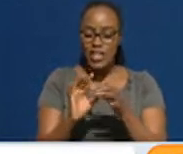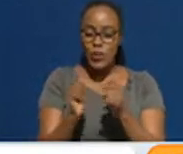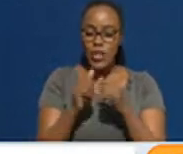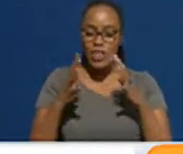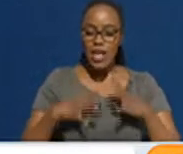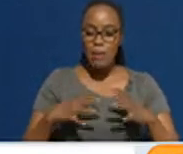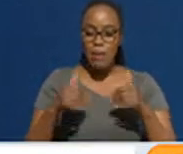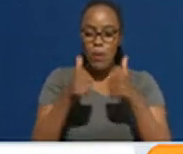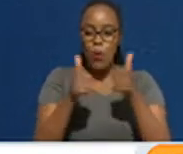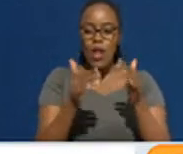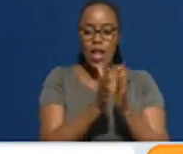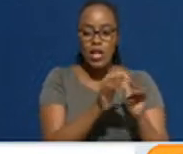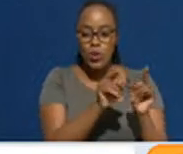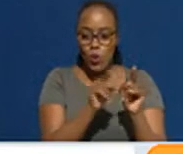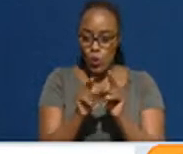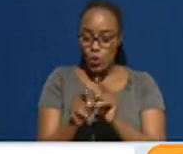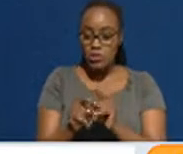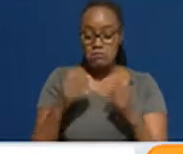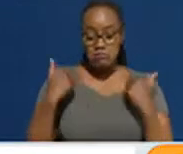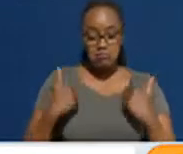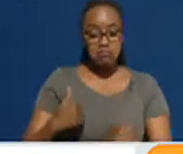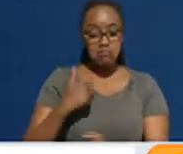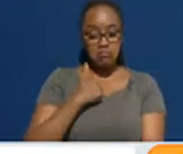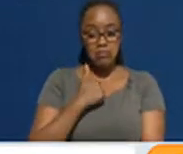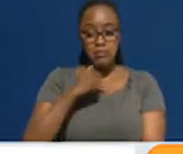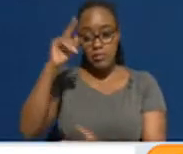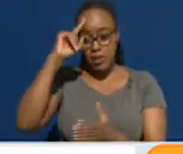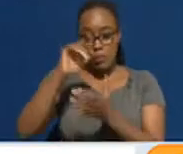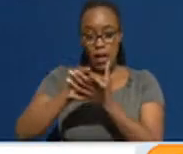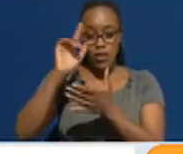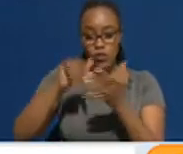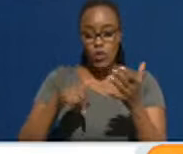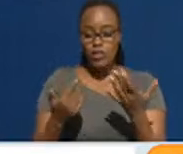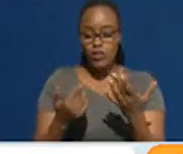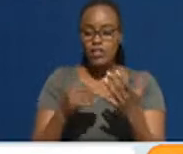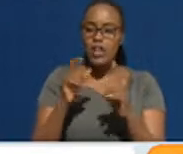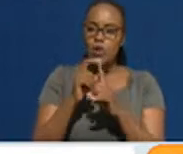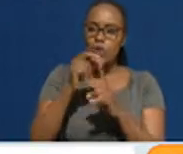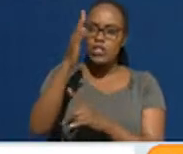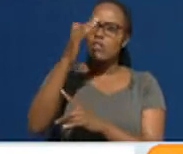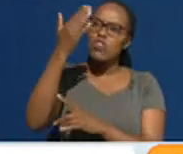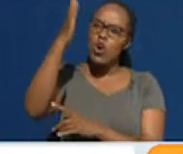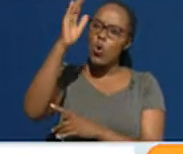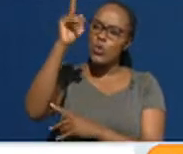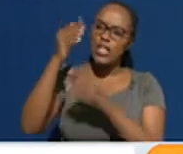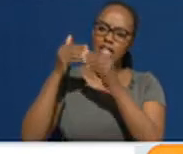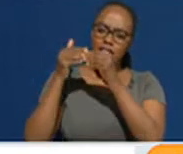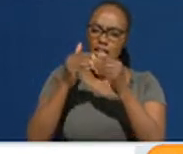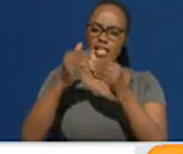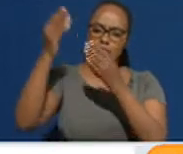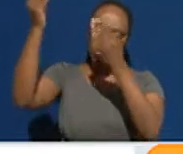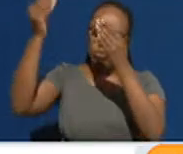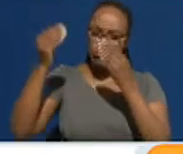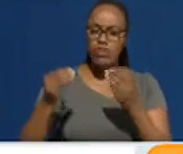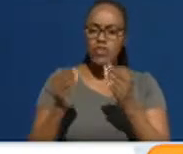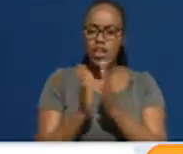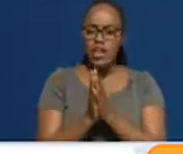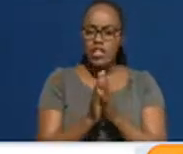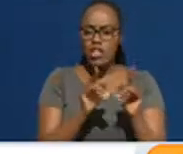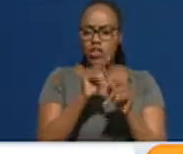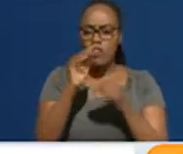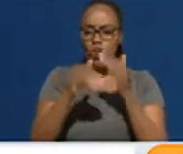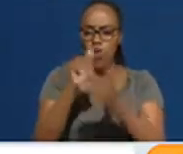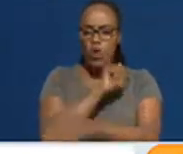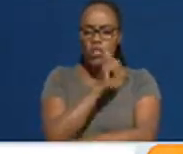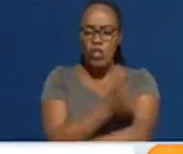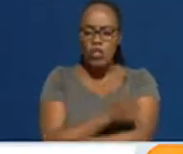people. And for me, I believe in God's word that leadership comes from God, Romans 13, that all authority, there's